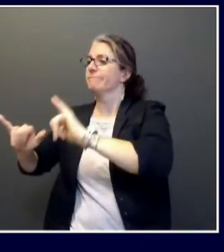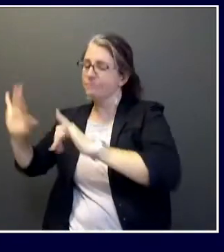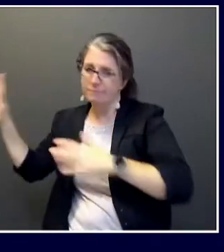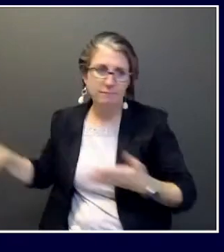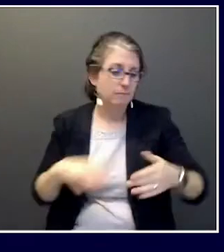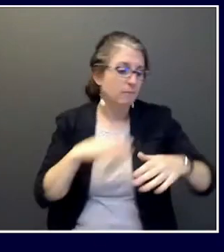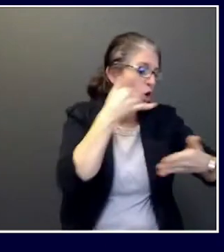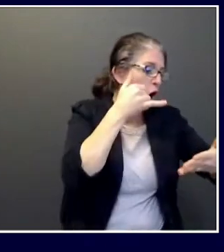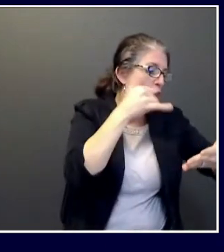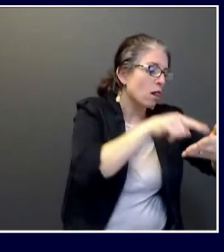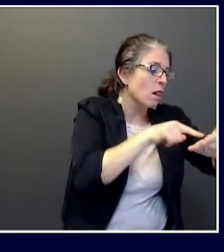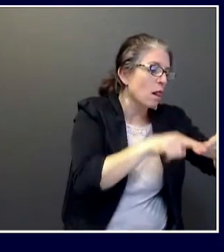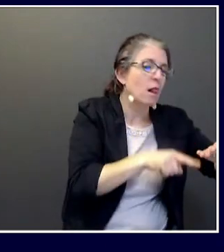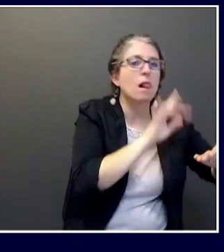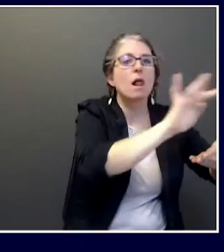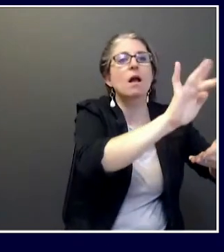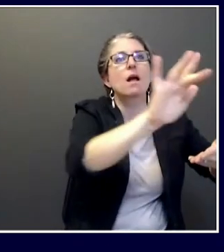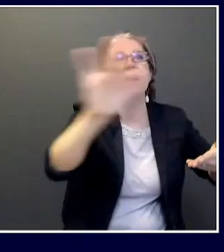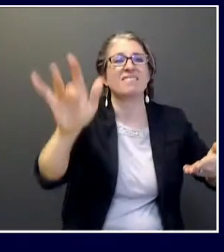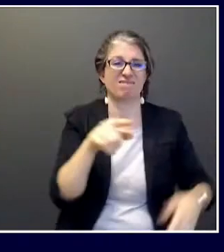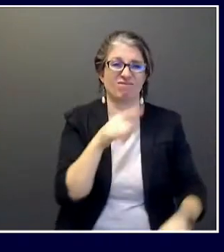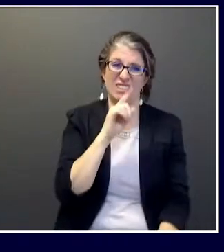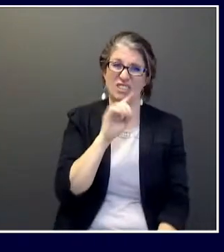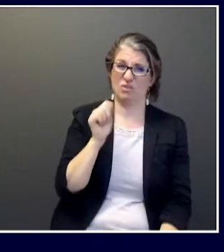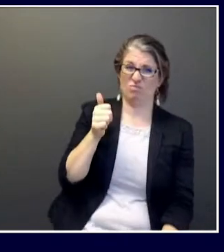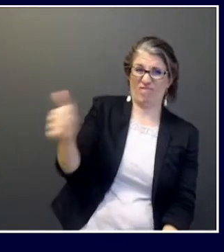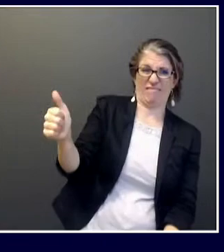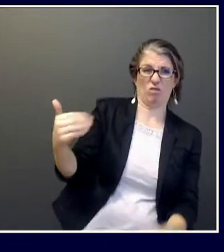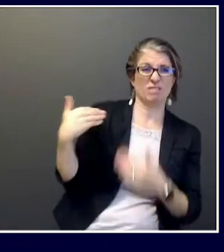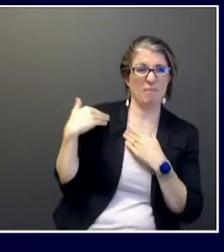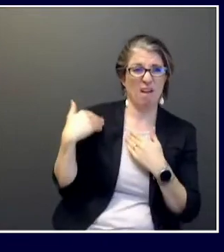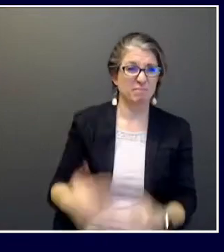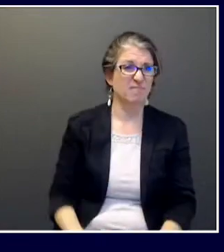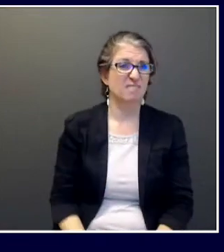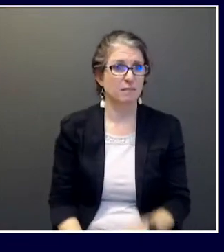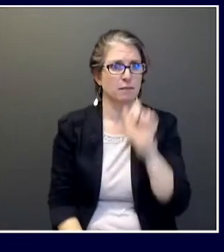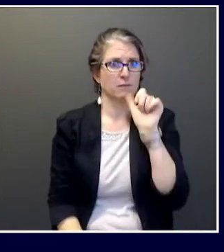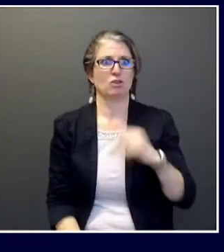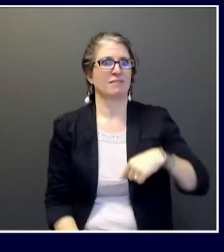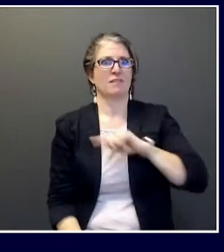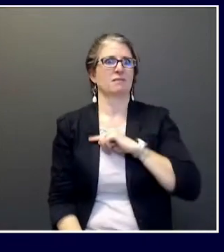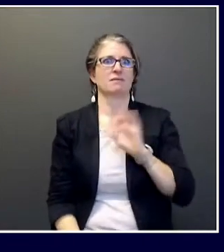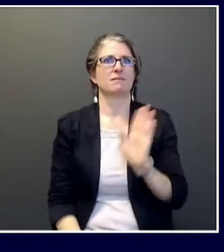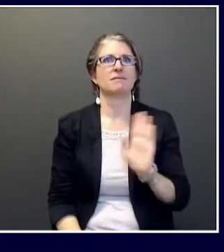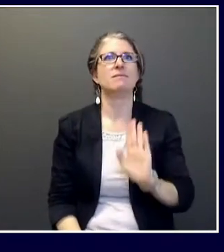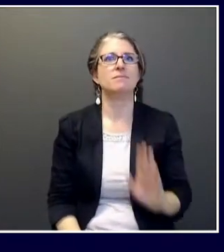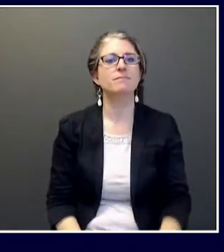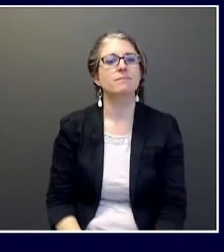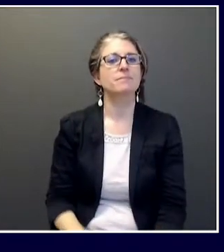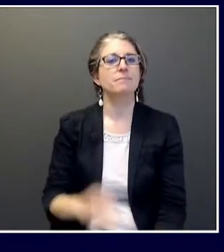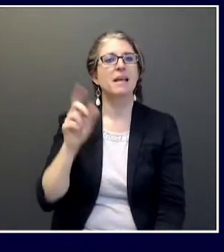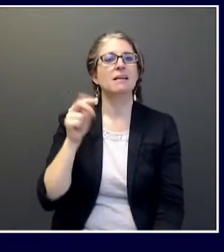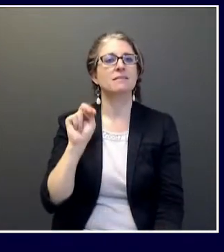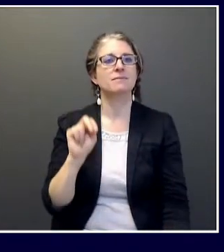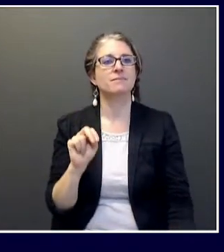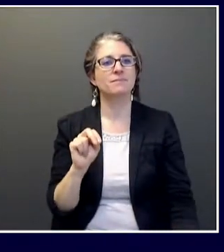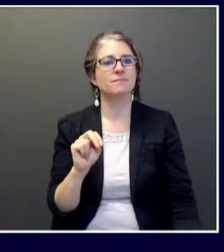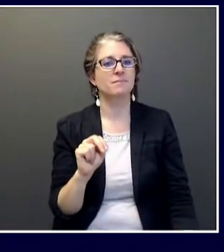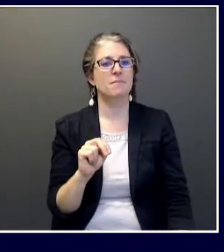you. Thank you. Let me go to Megan at WMTW next. Thank you for taking my question. The